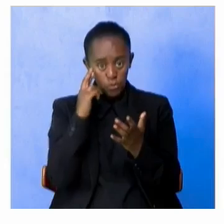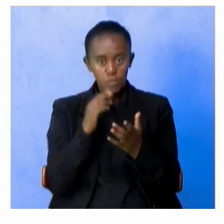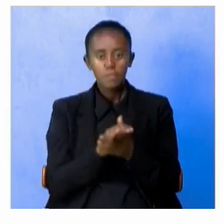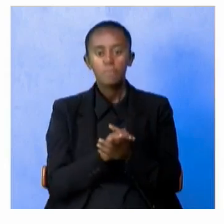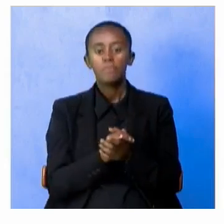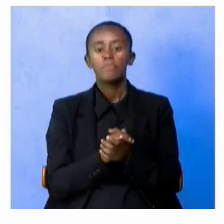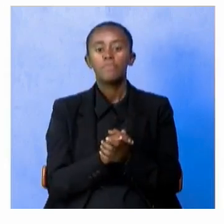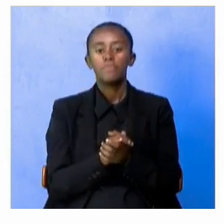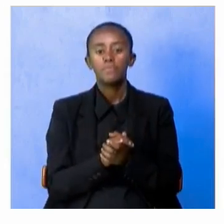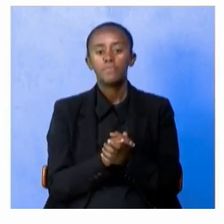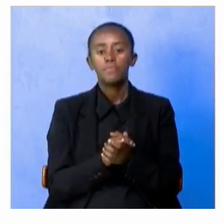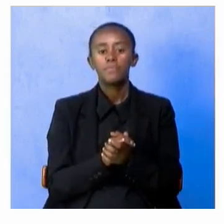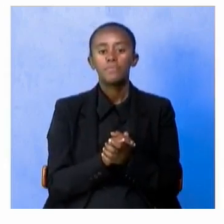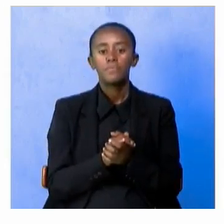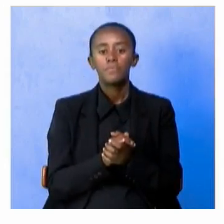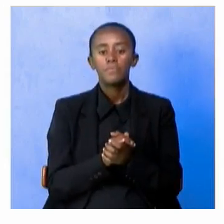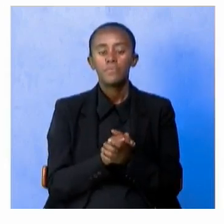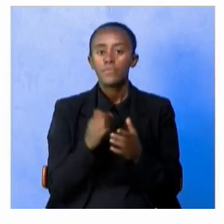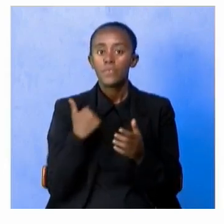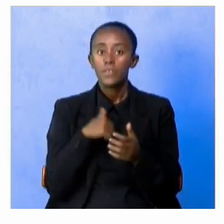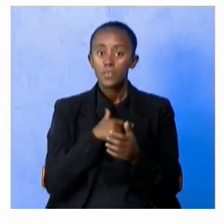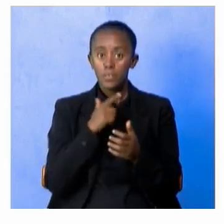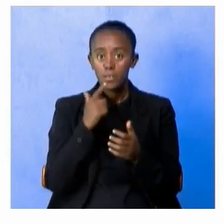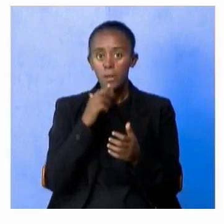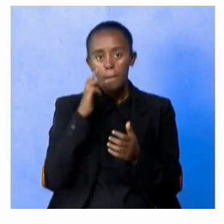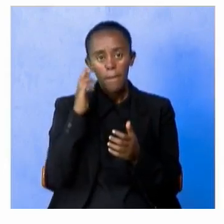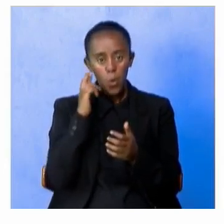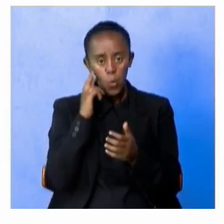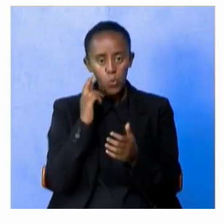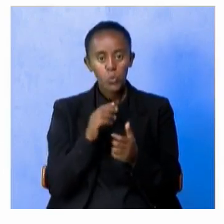because, we have